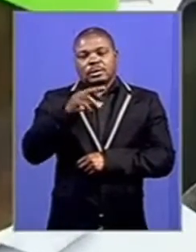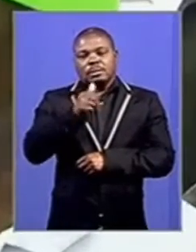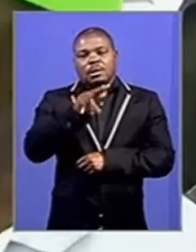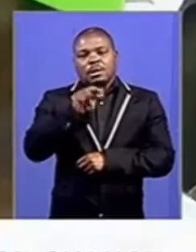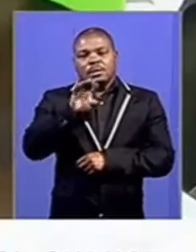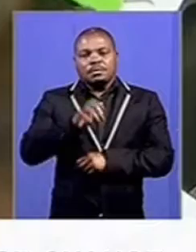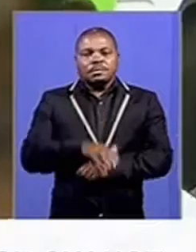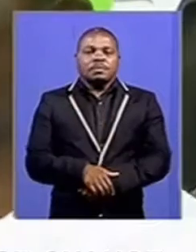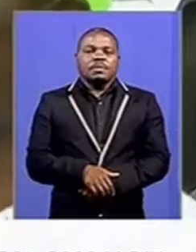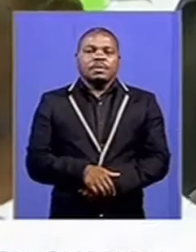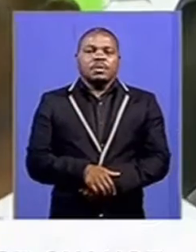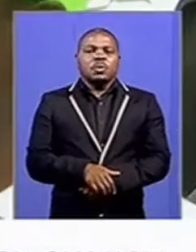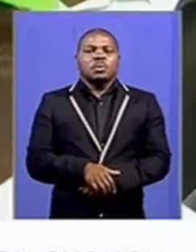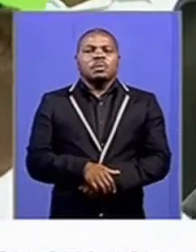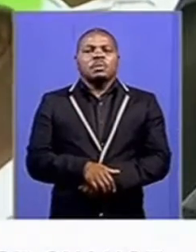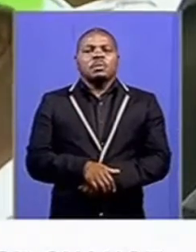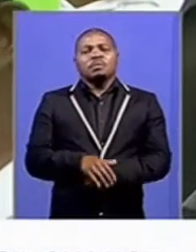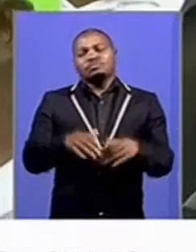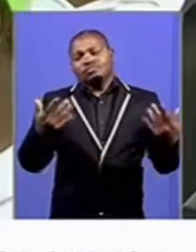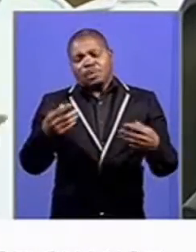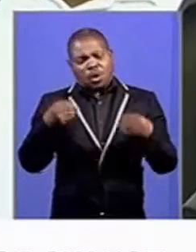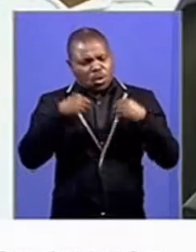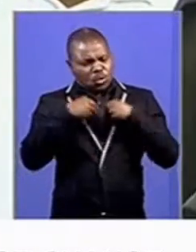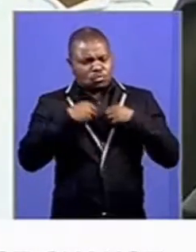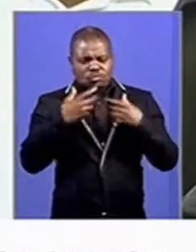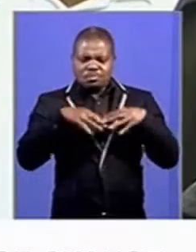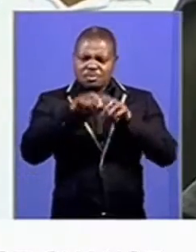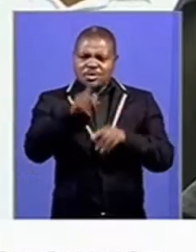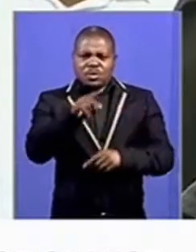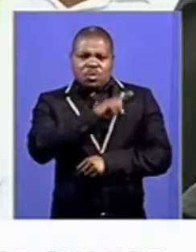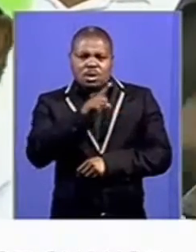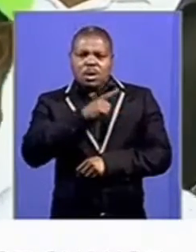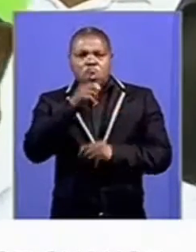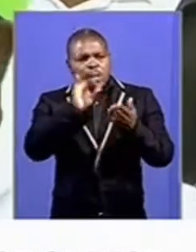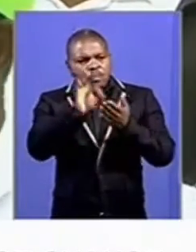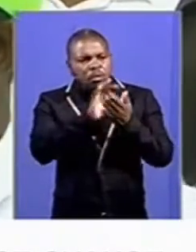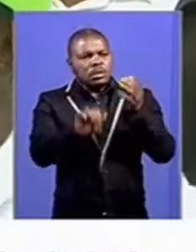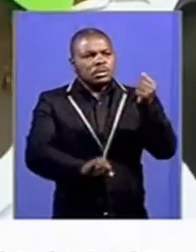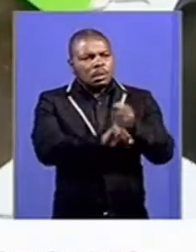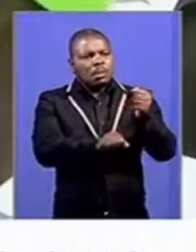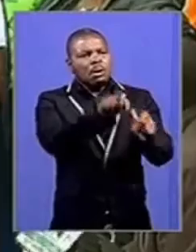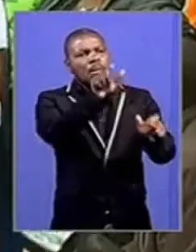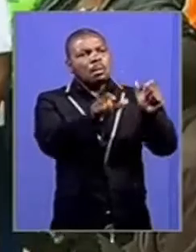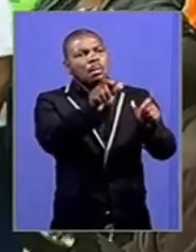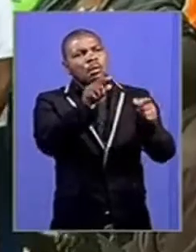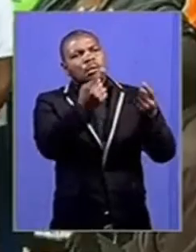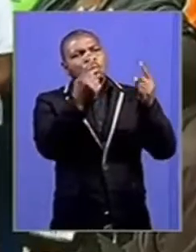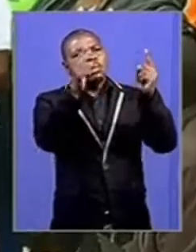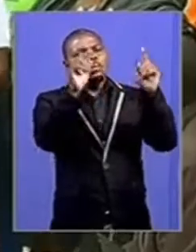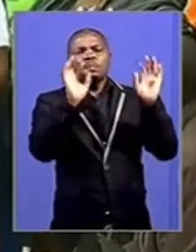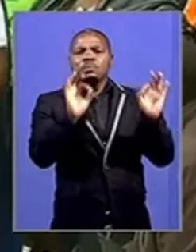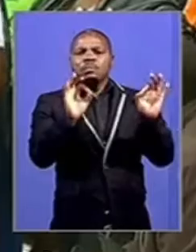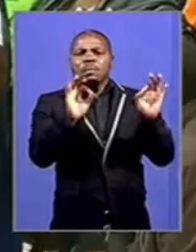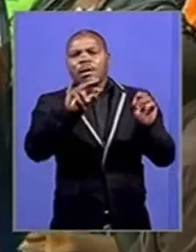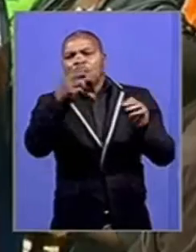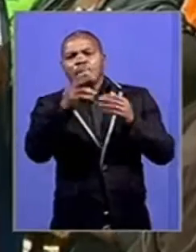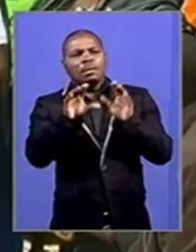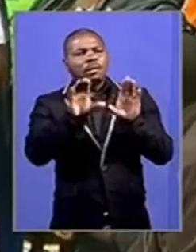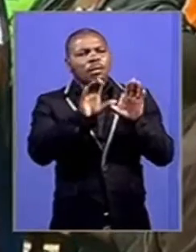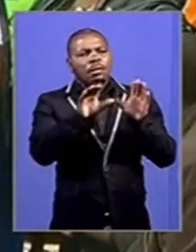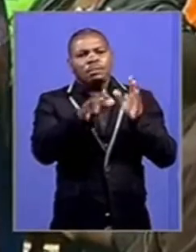own? Because you see, we are the ones who are putting more votes, but we are elevating other people from other tribes. We are